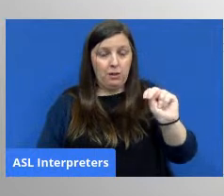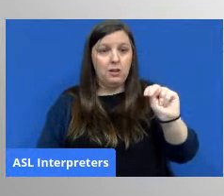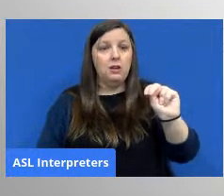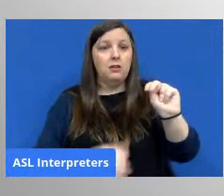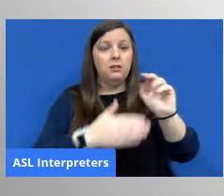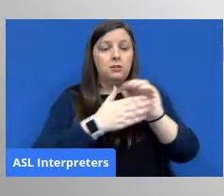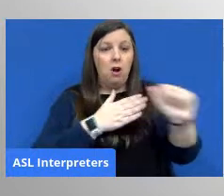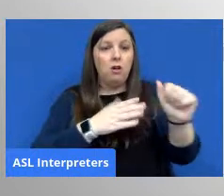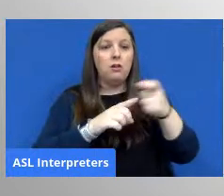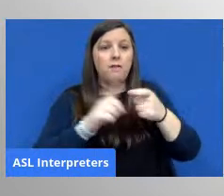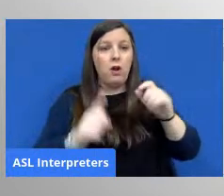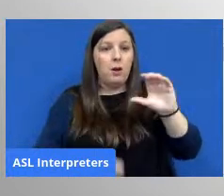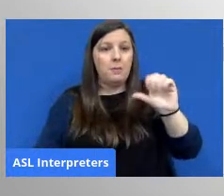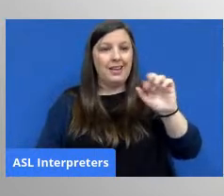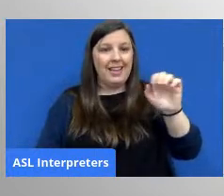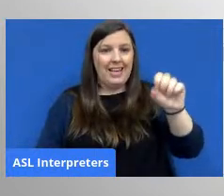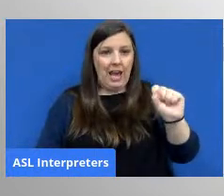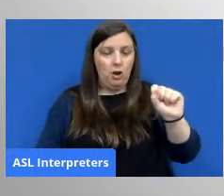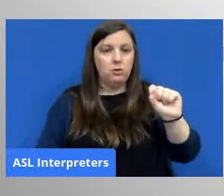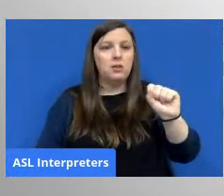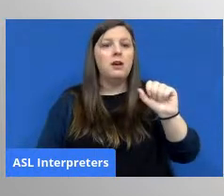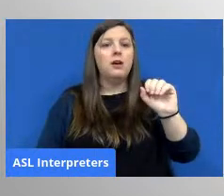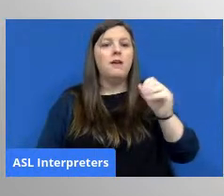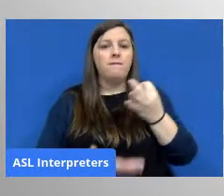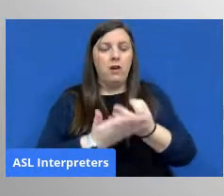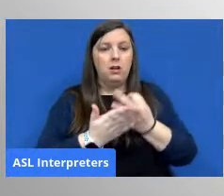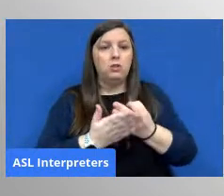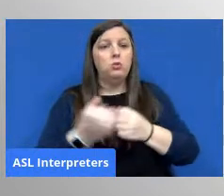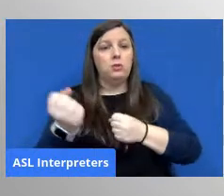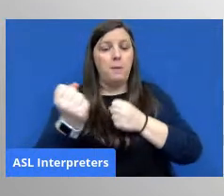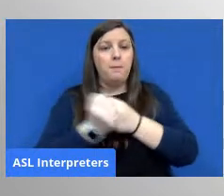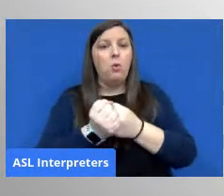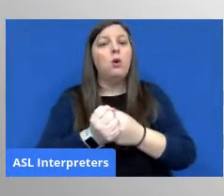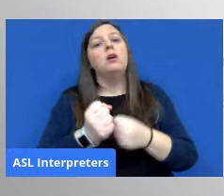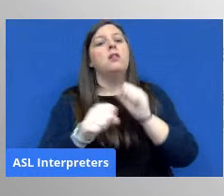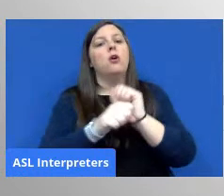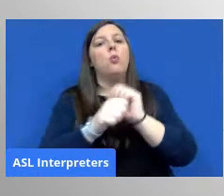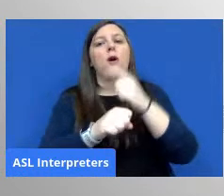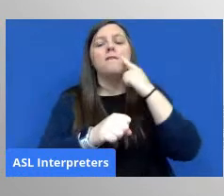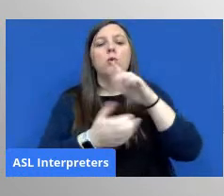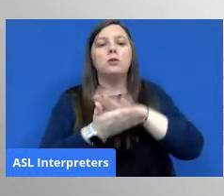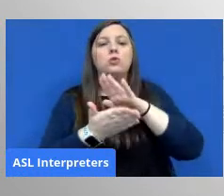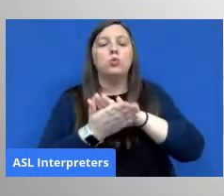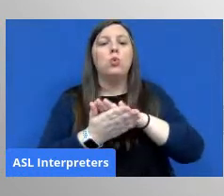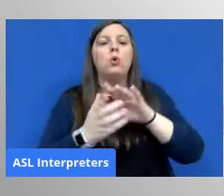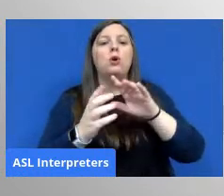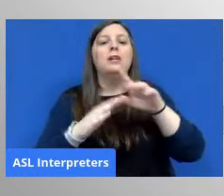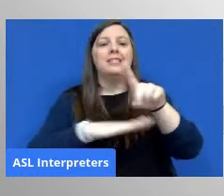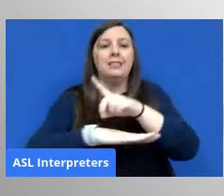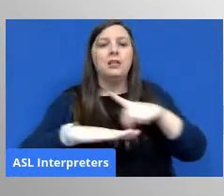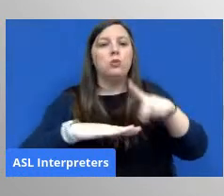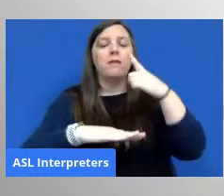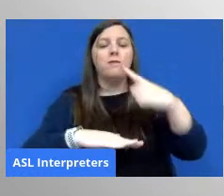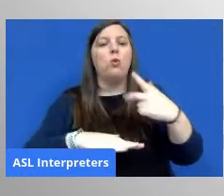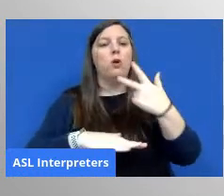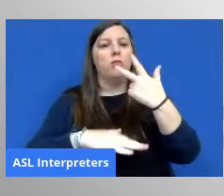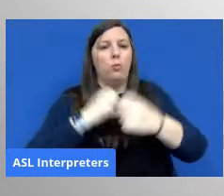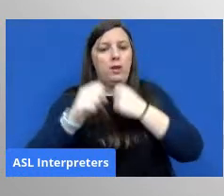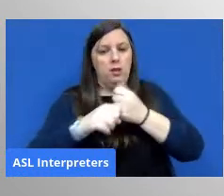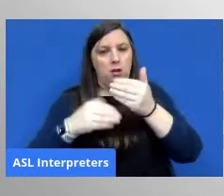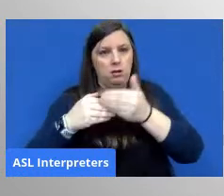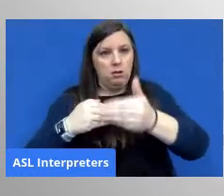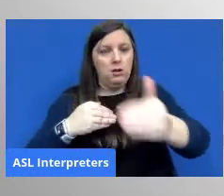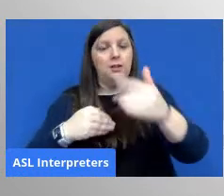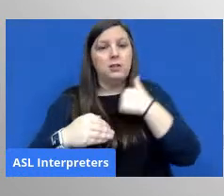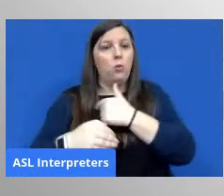are intended to support the work of districts over the next 3 years. So we are really excited to have those funds, and